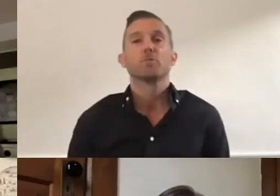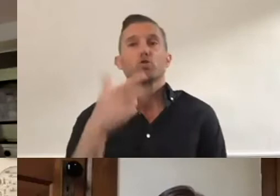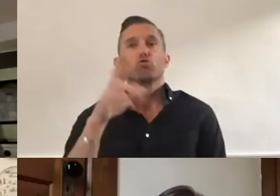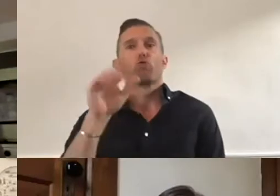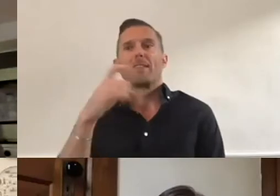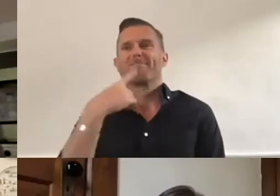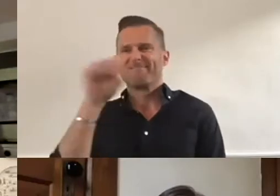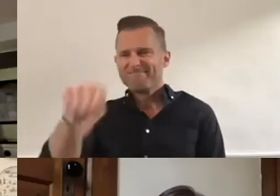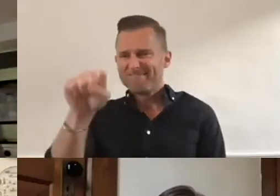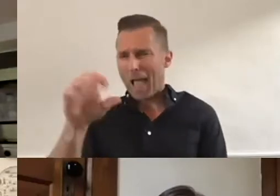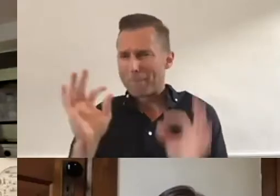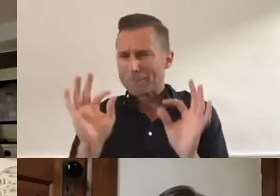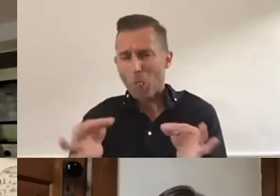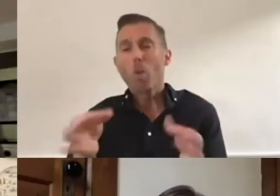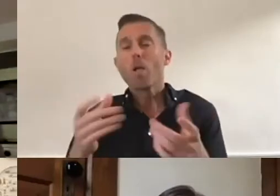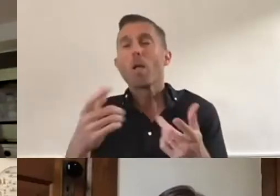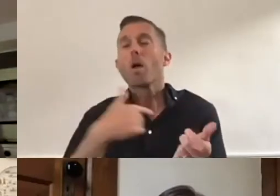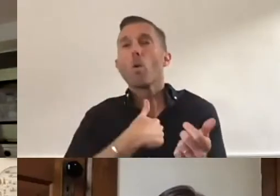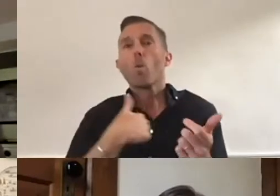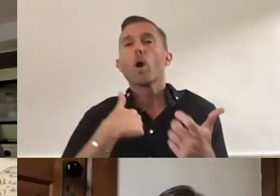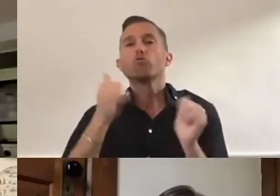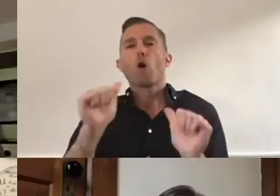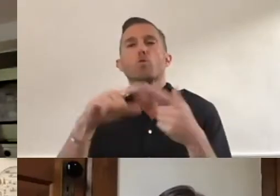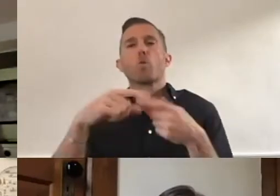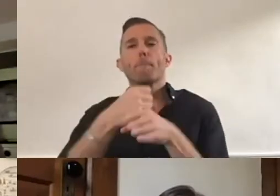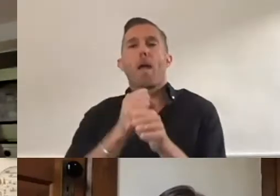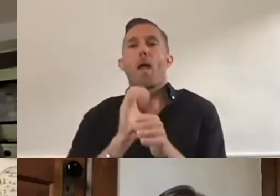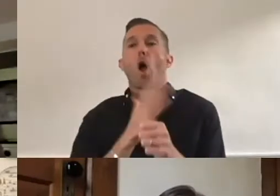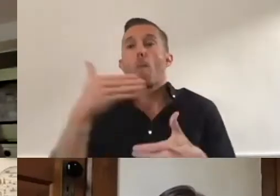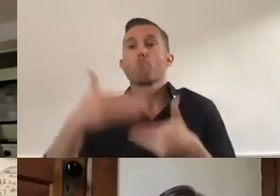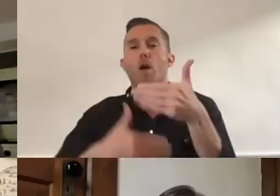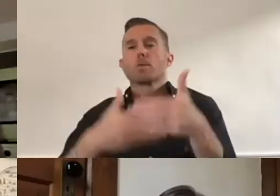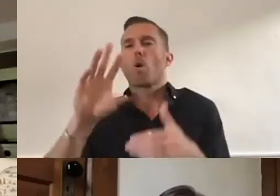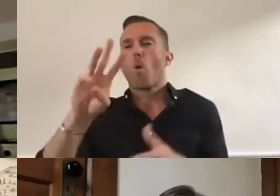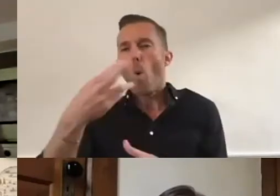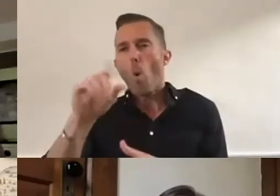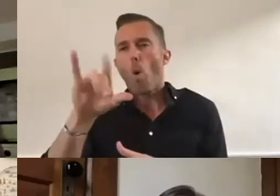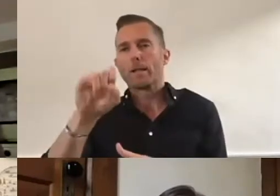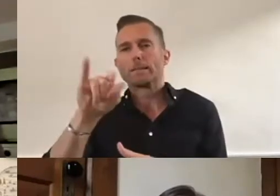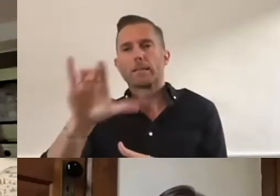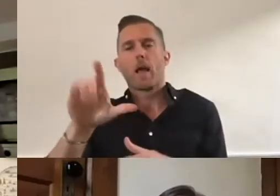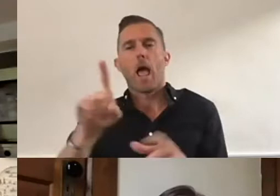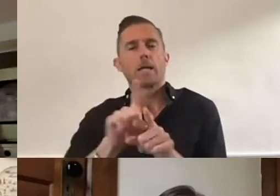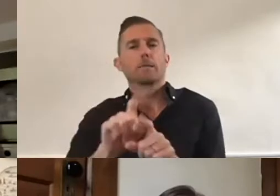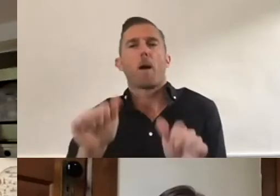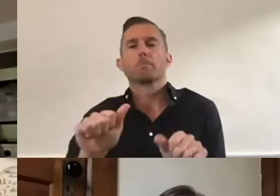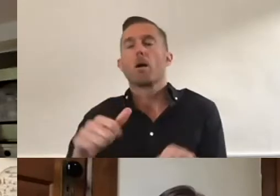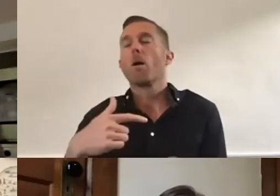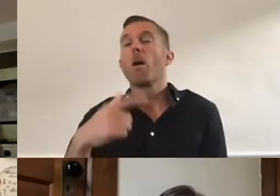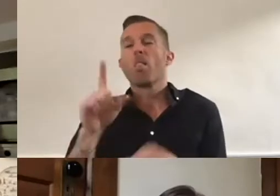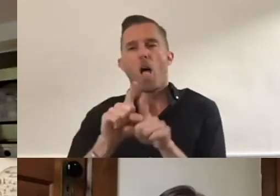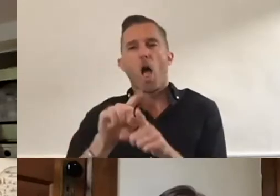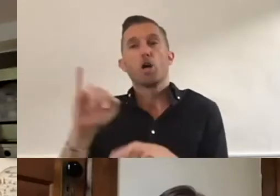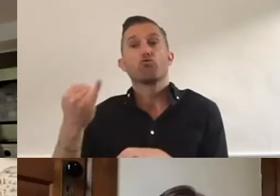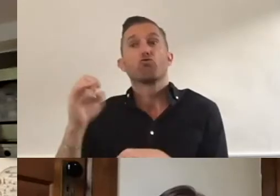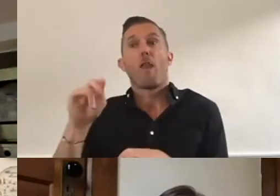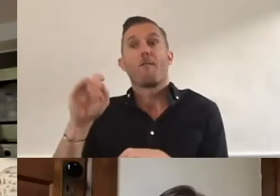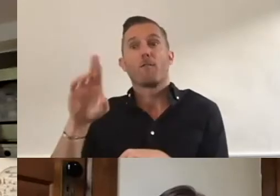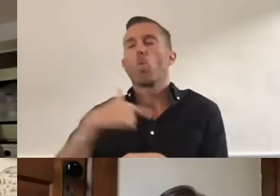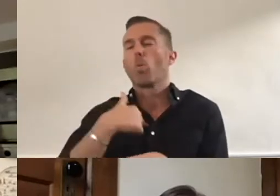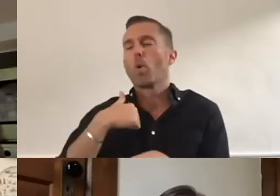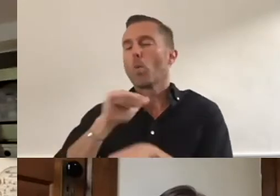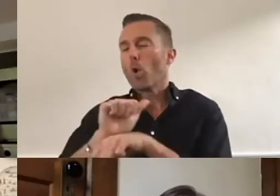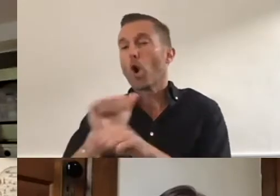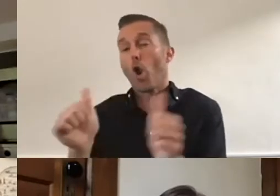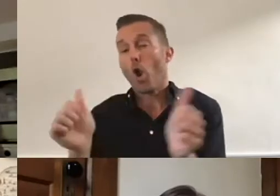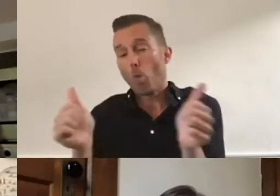try to make it as holistic as possible. So, of course, like Jennifer, we work very closely with our showrunners to help them staff